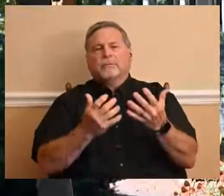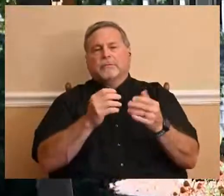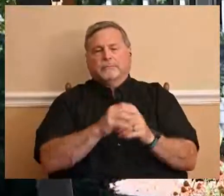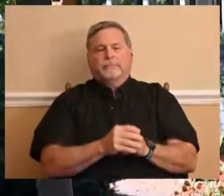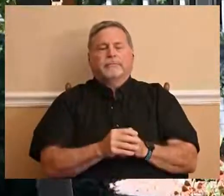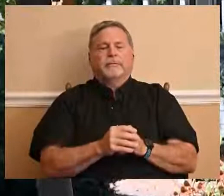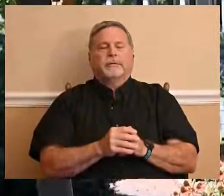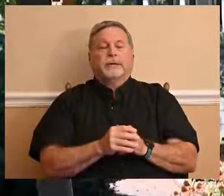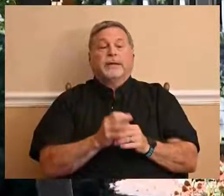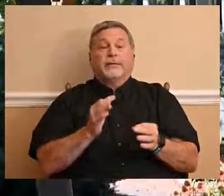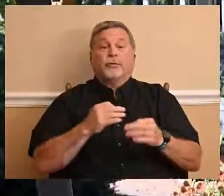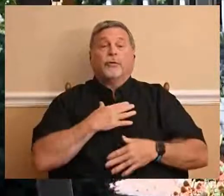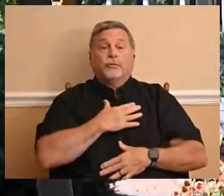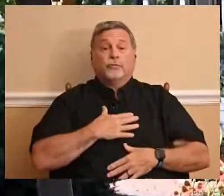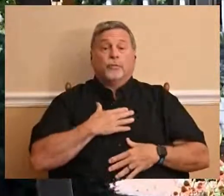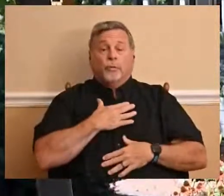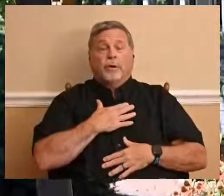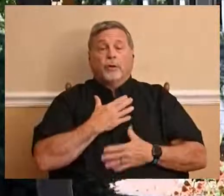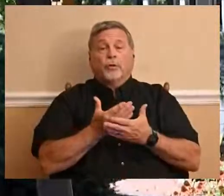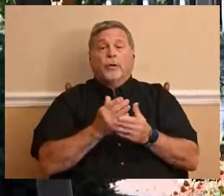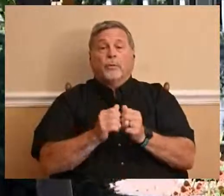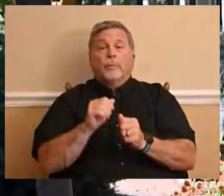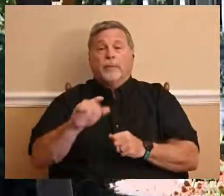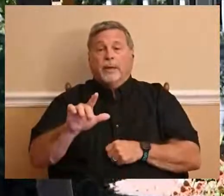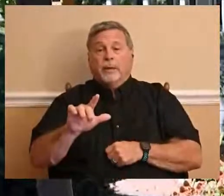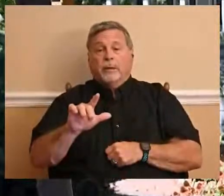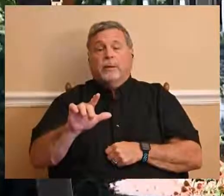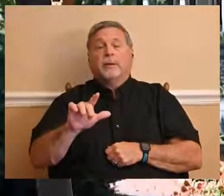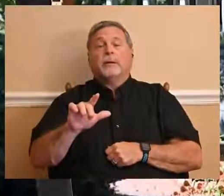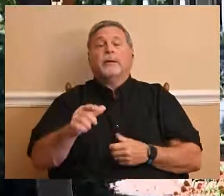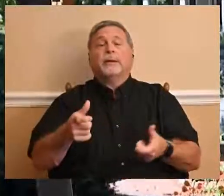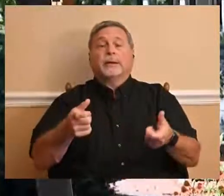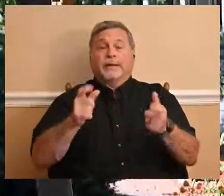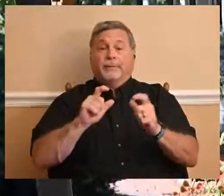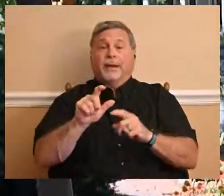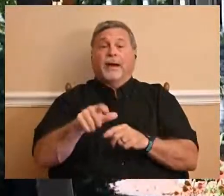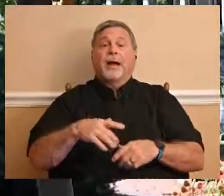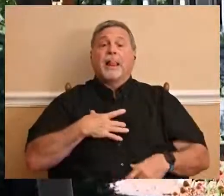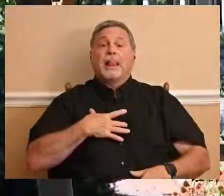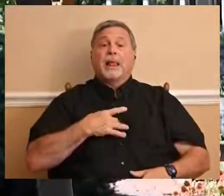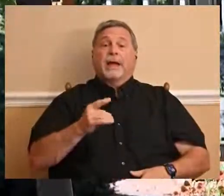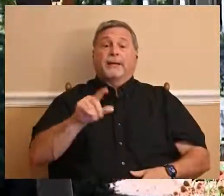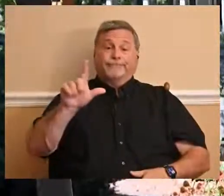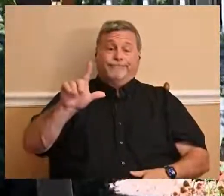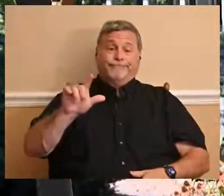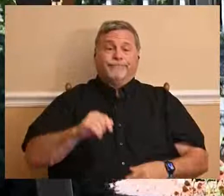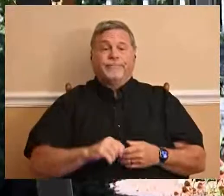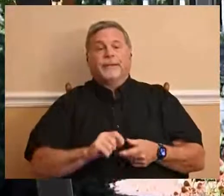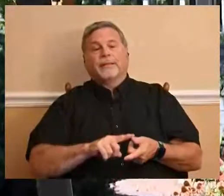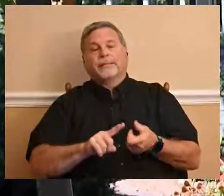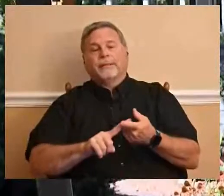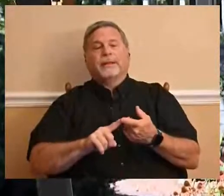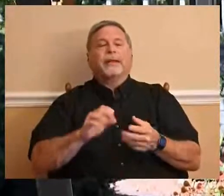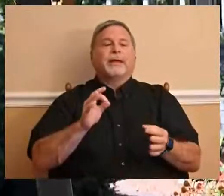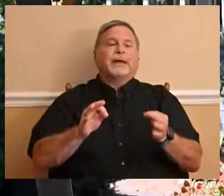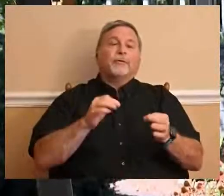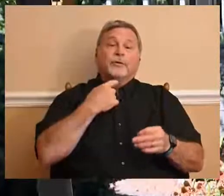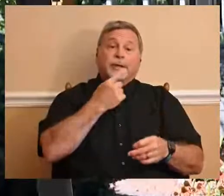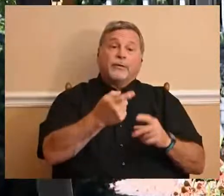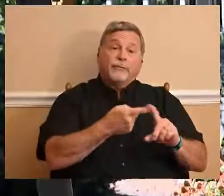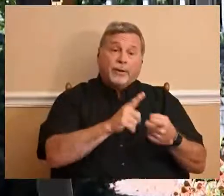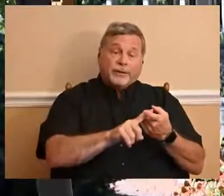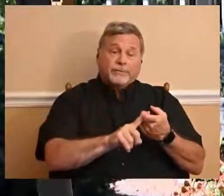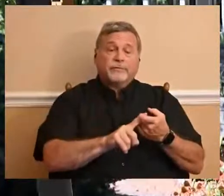If you're enjoying Cooking with Bill, give me a like, subscribe to my channel, tell your friends. If you